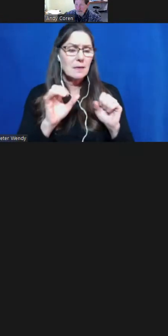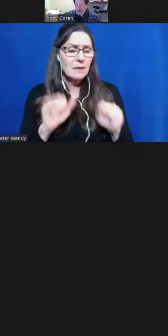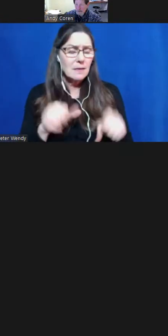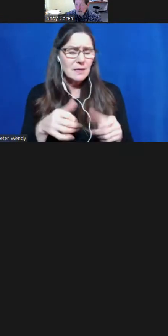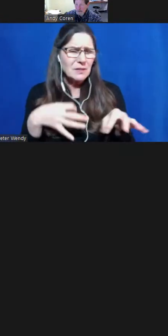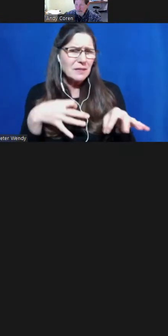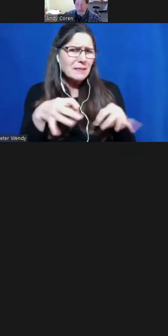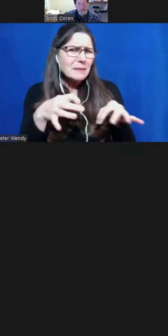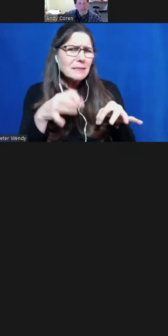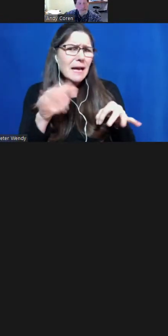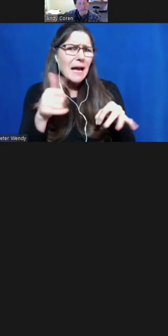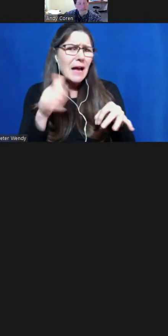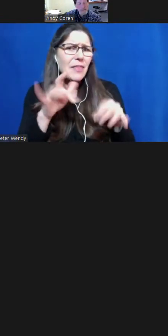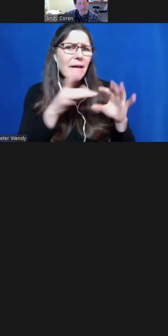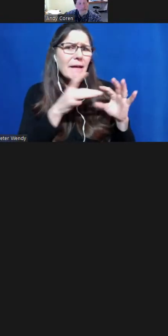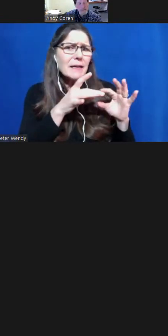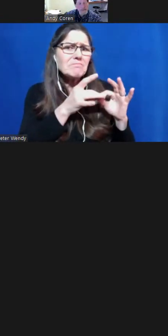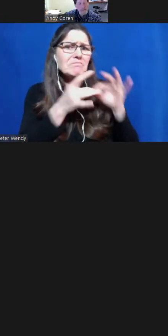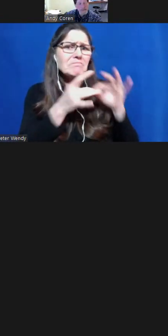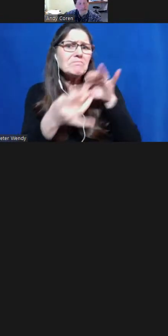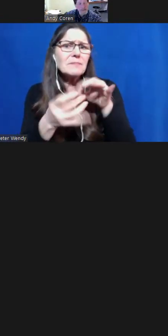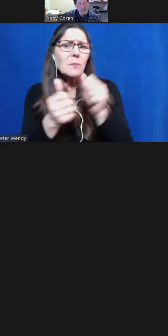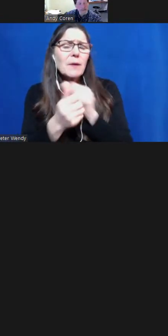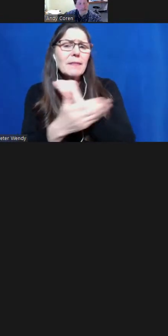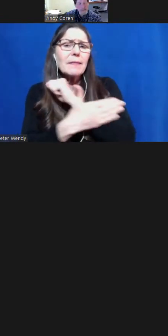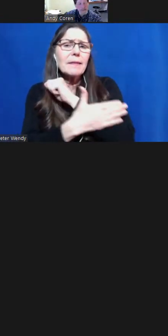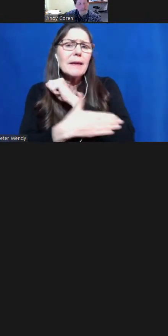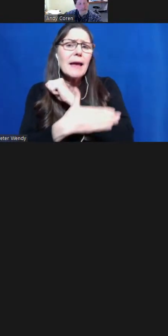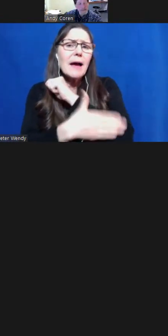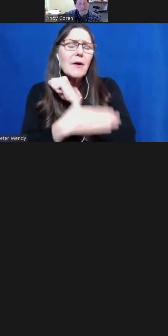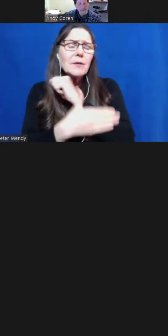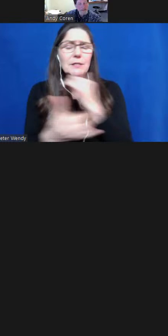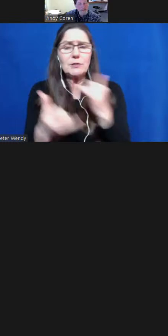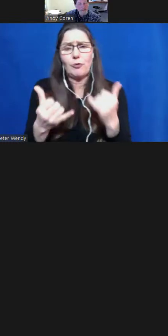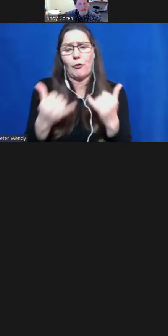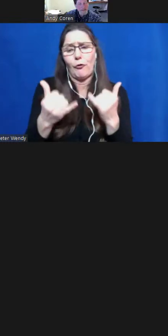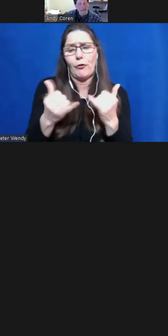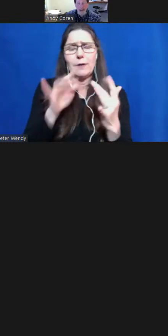or does not tie in with the county's current contact tracing methods?